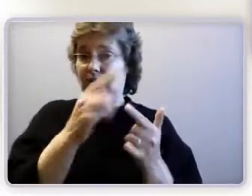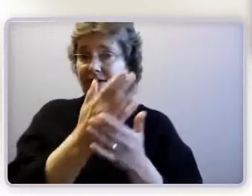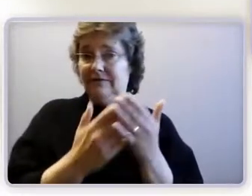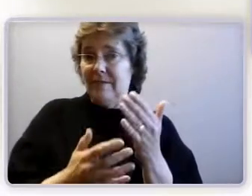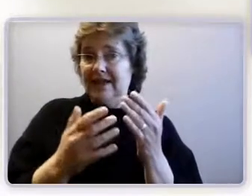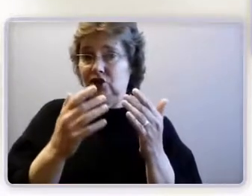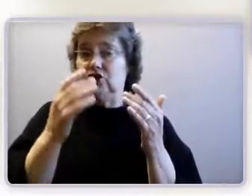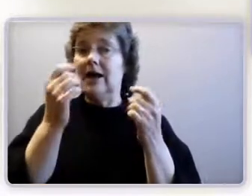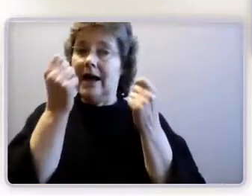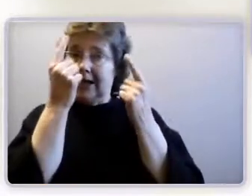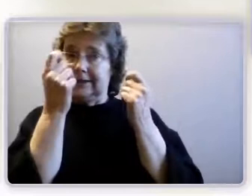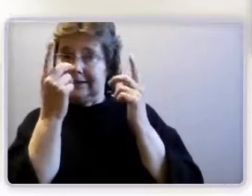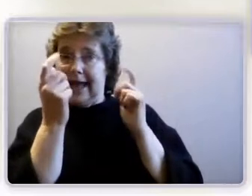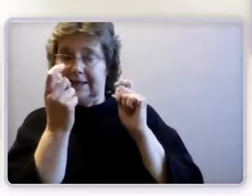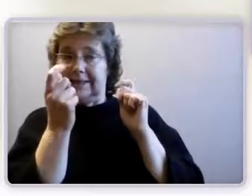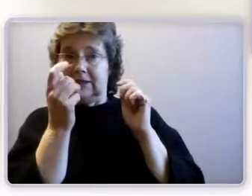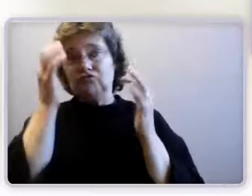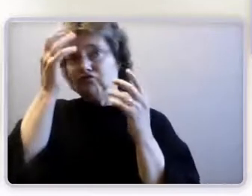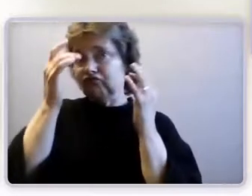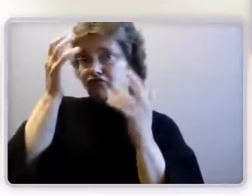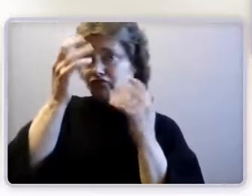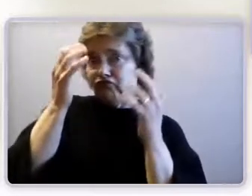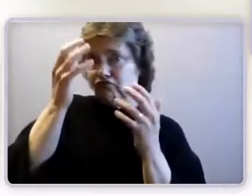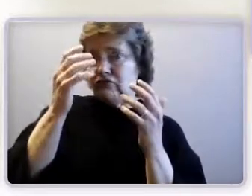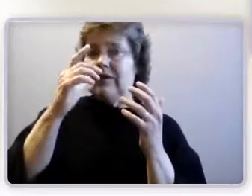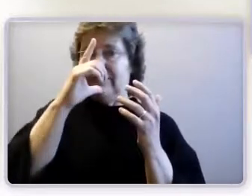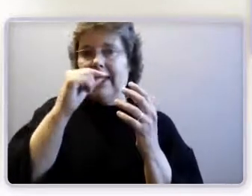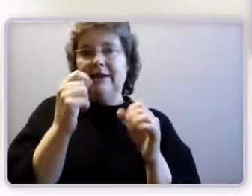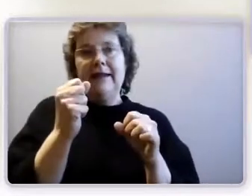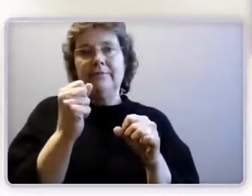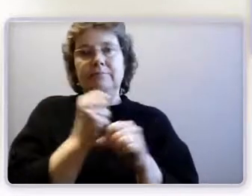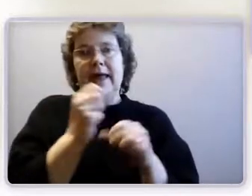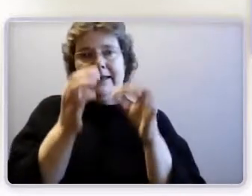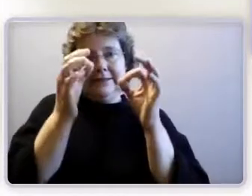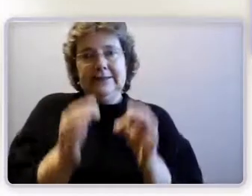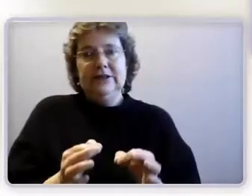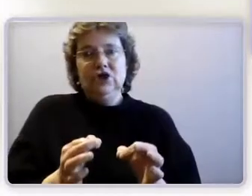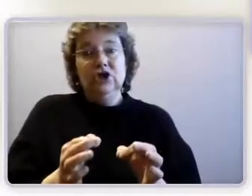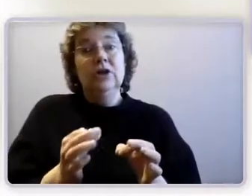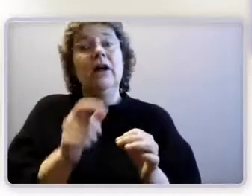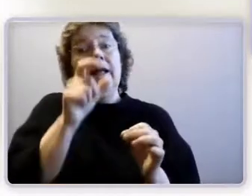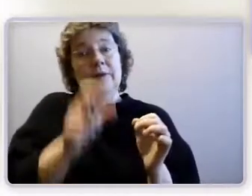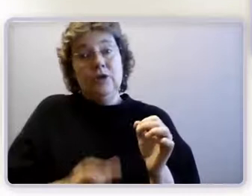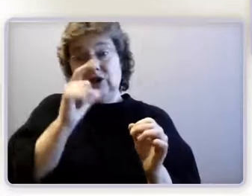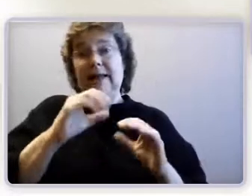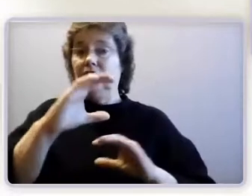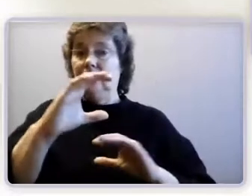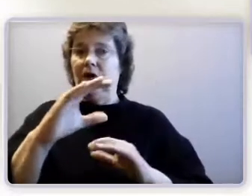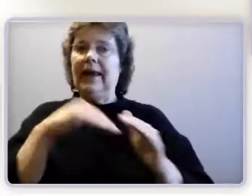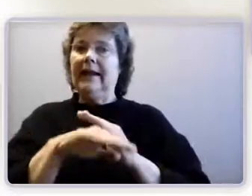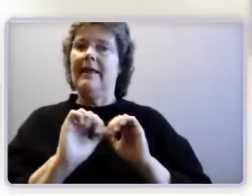be able to then arrive at a decision that the person can then communicate in their own way, whether it's by